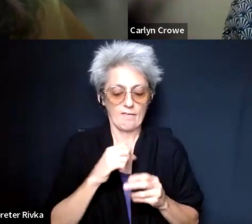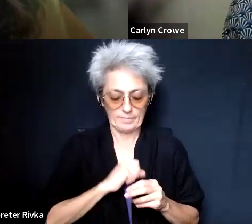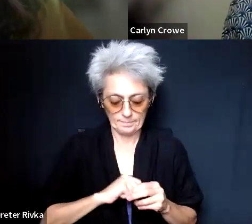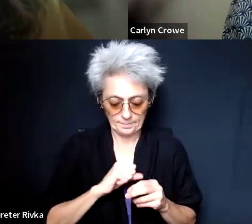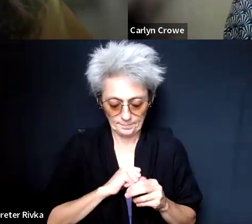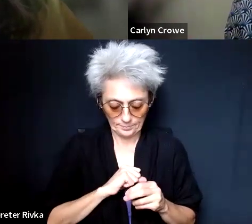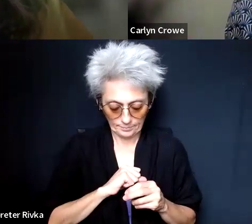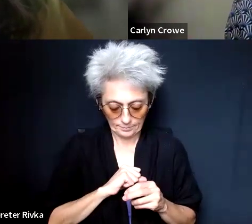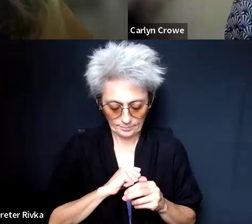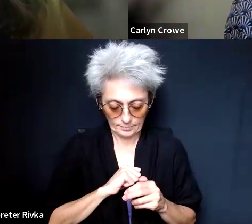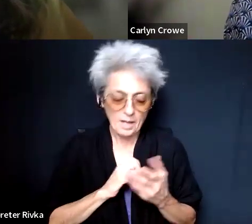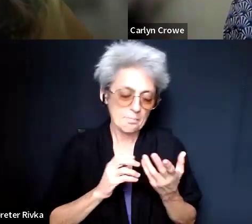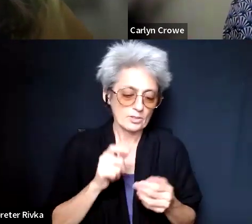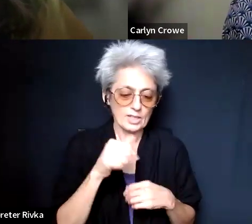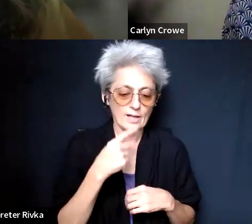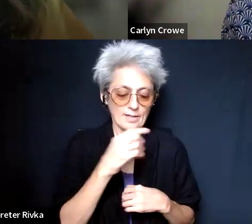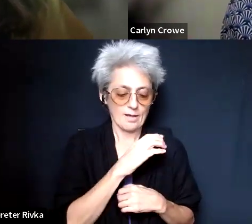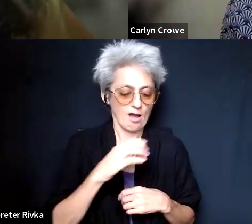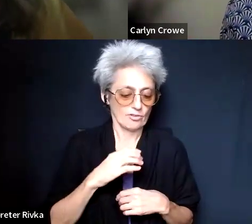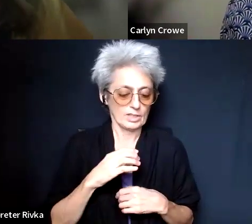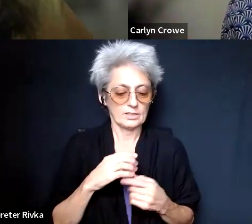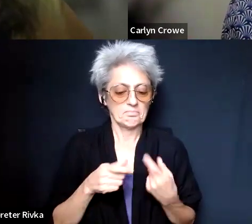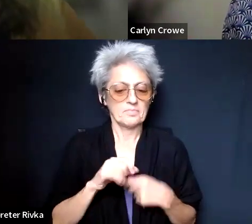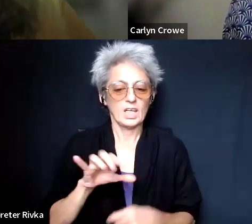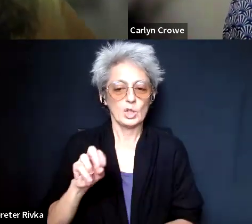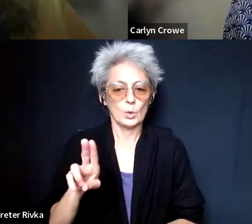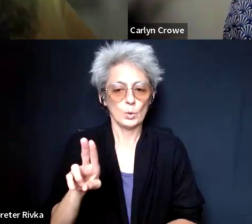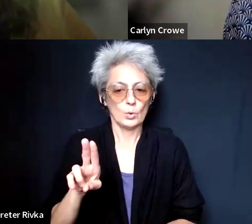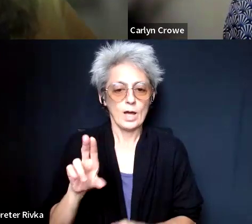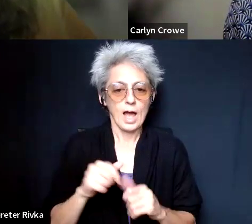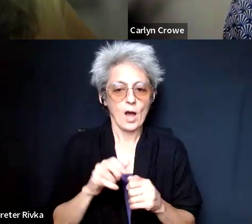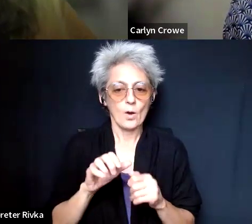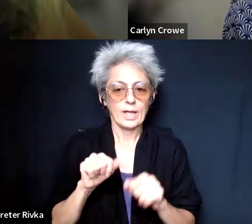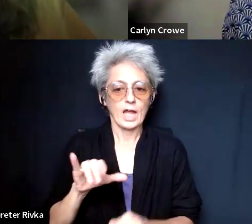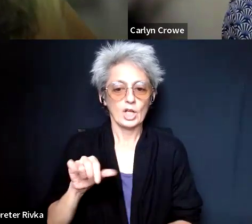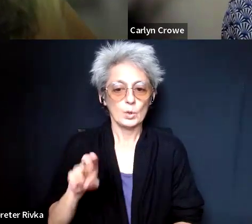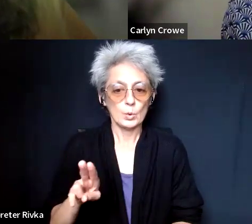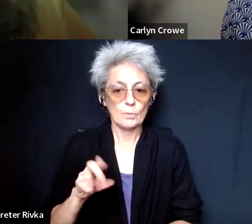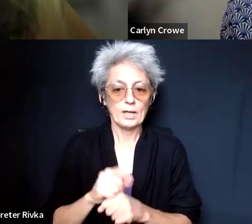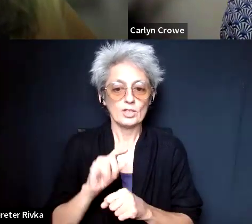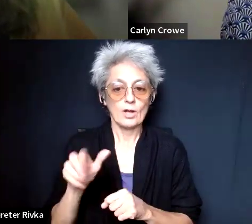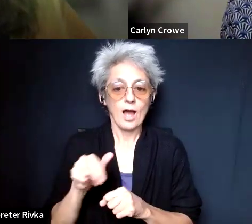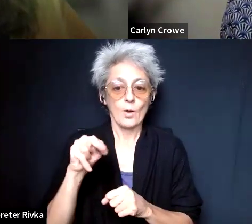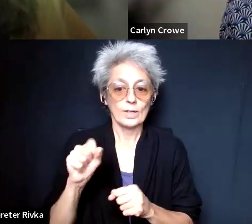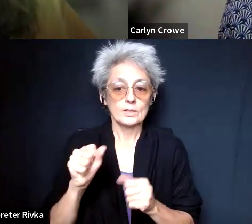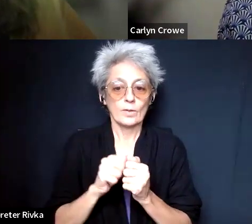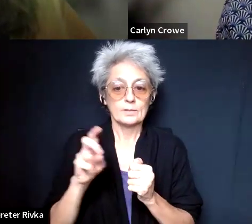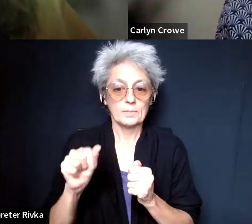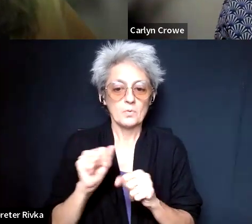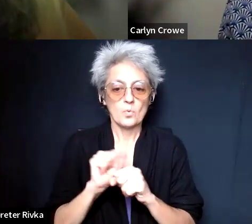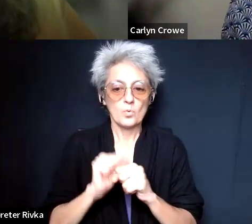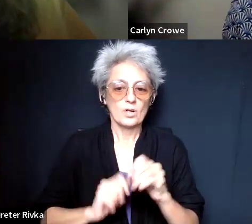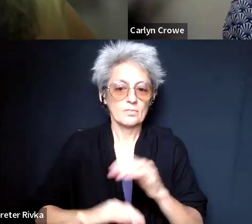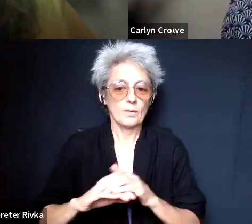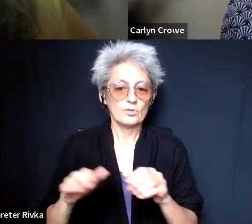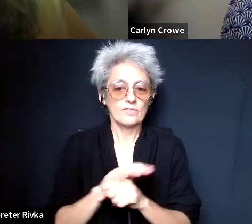it say Congress. You can just say, how can you ensure islands with disabilities can work to their full potential? And then also tell any story